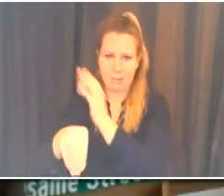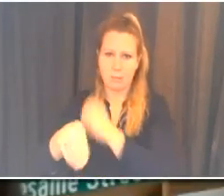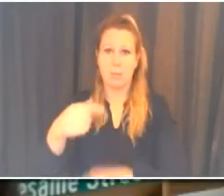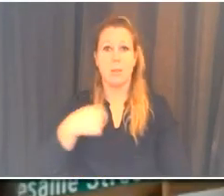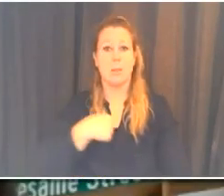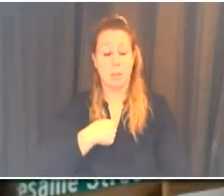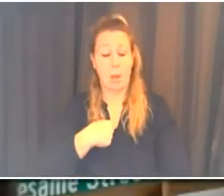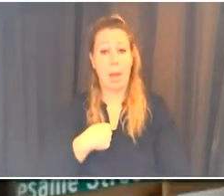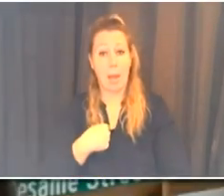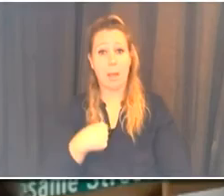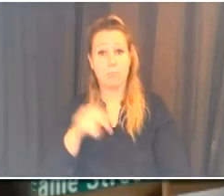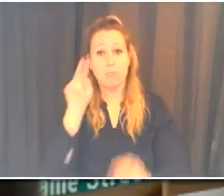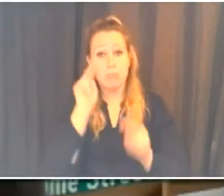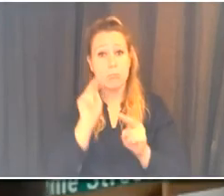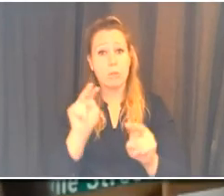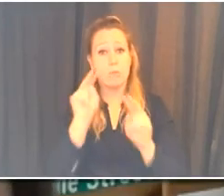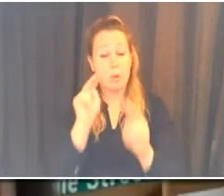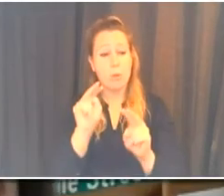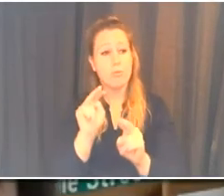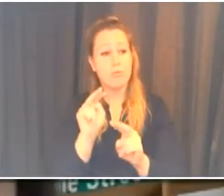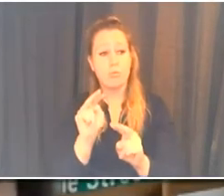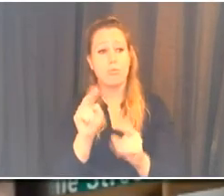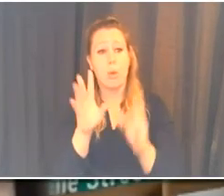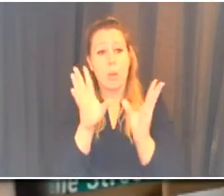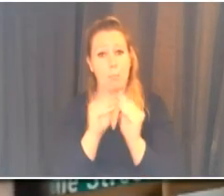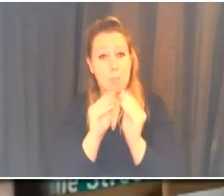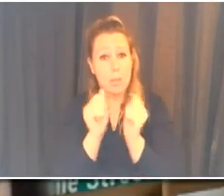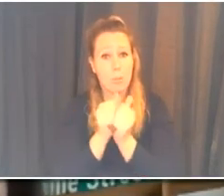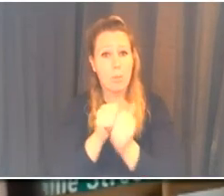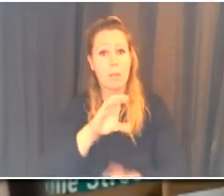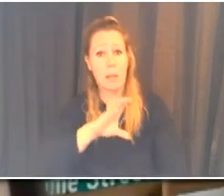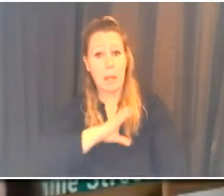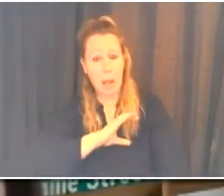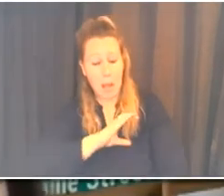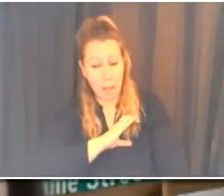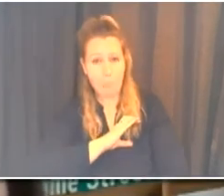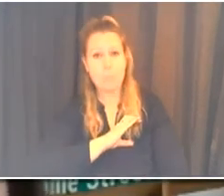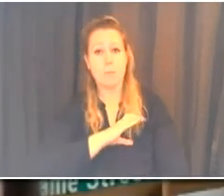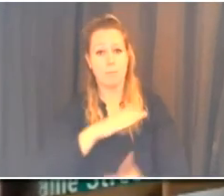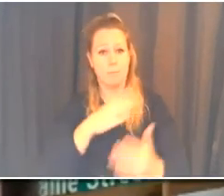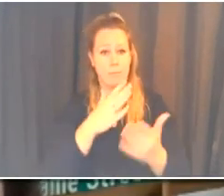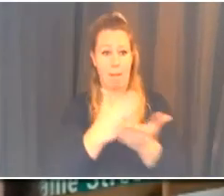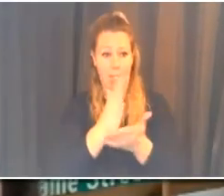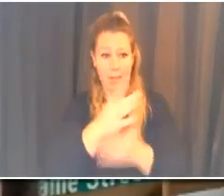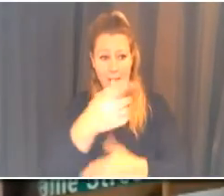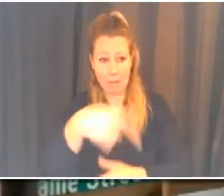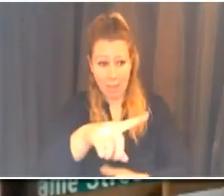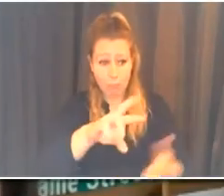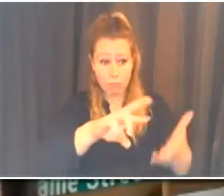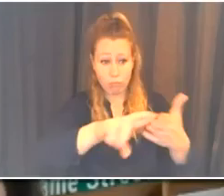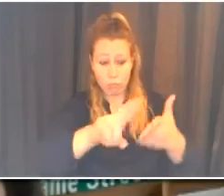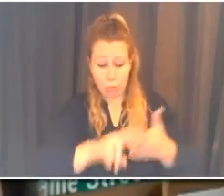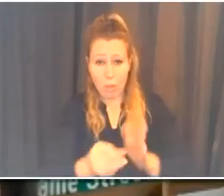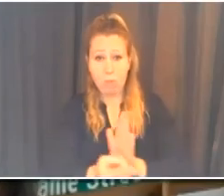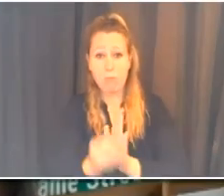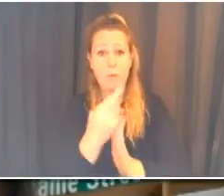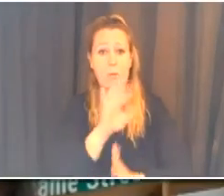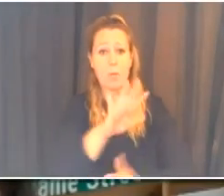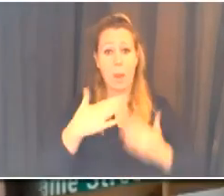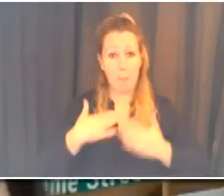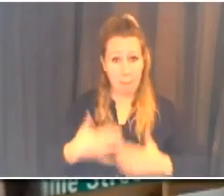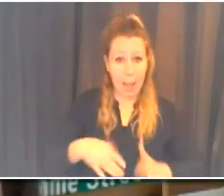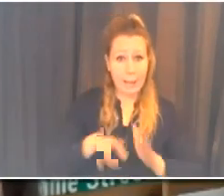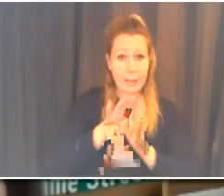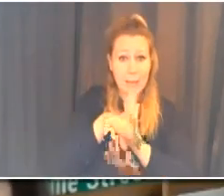here um and to the administration you know I was really disappointed to hear that the covid